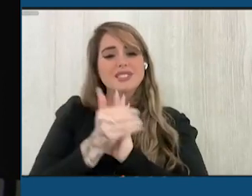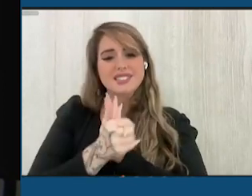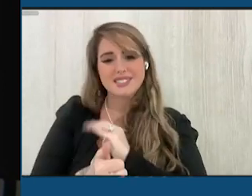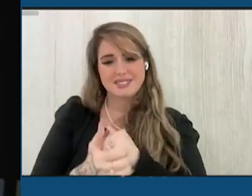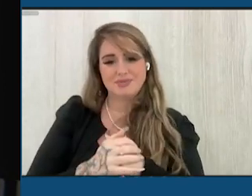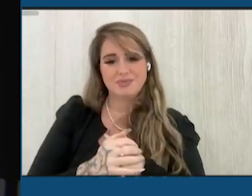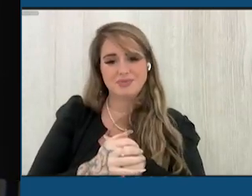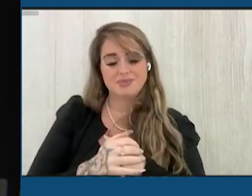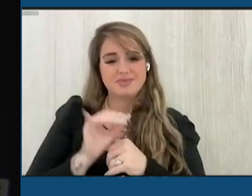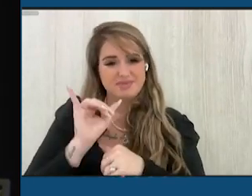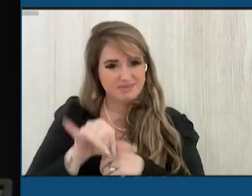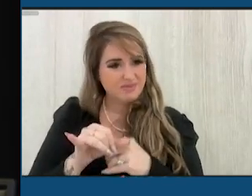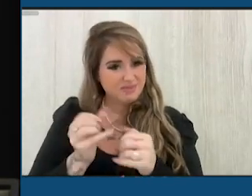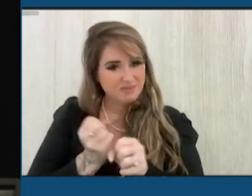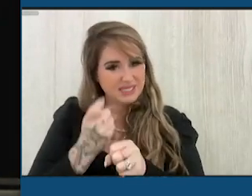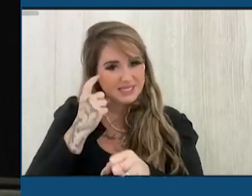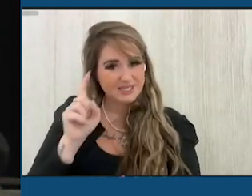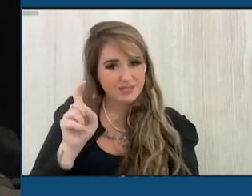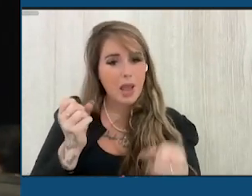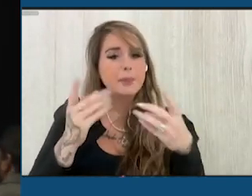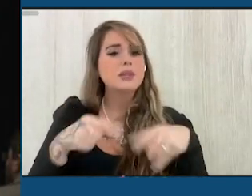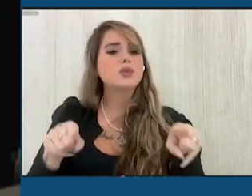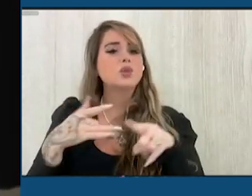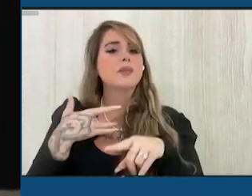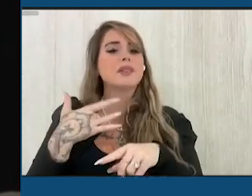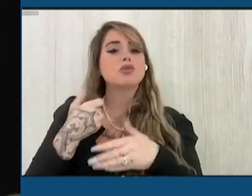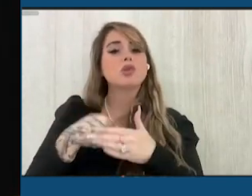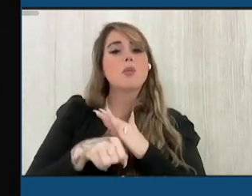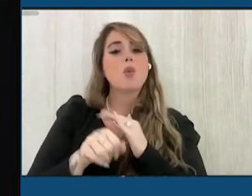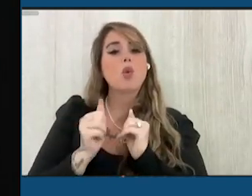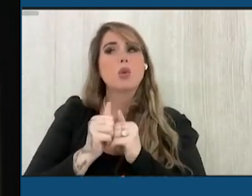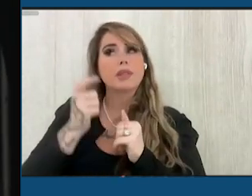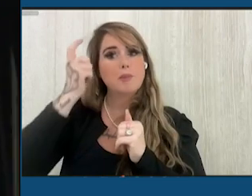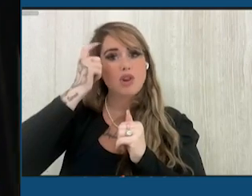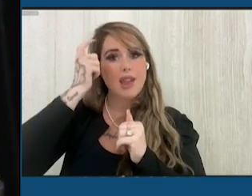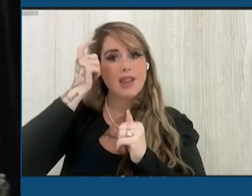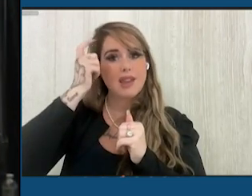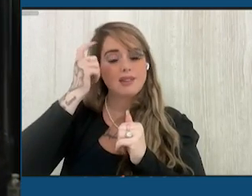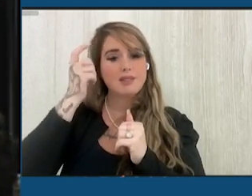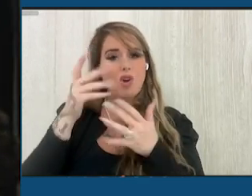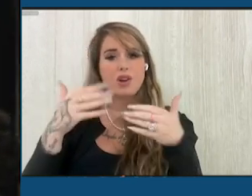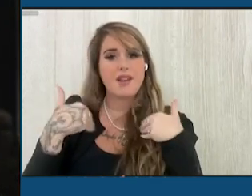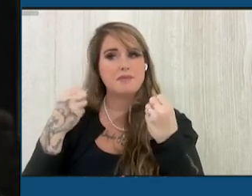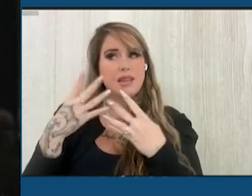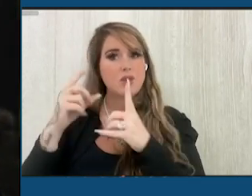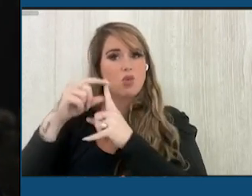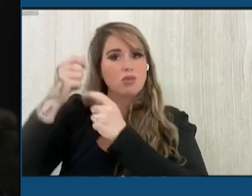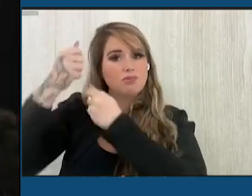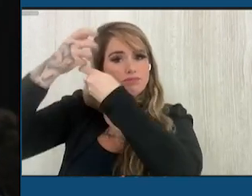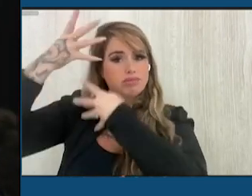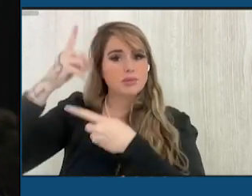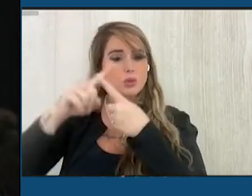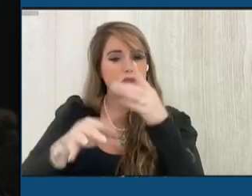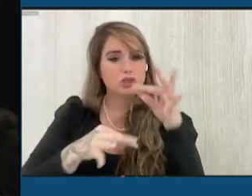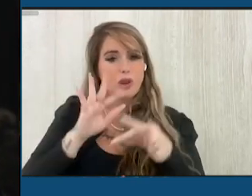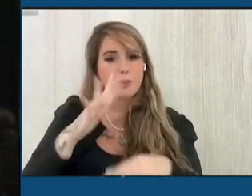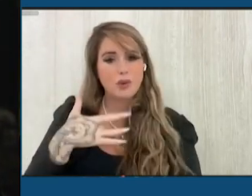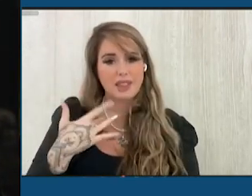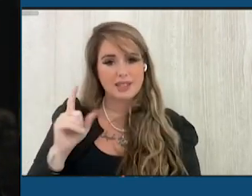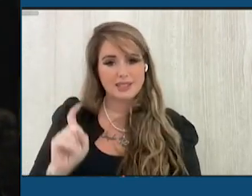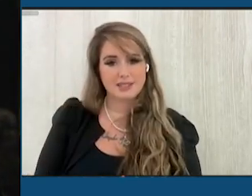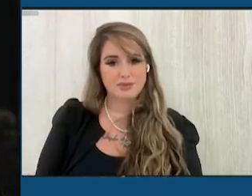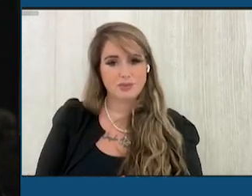that resonate with you? How many of you think you're born with an area of your brain that has lots of words to describe your feelings? How many of you